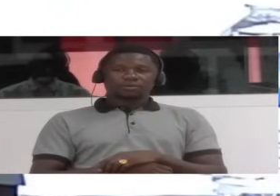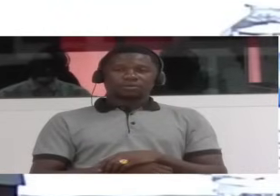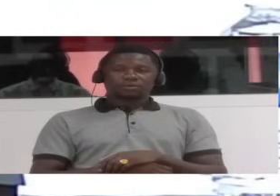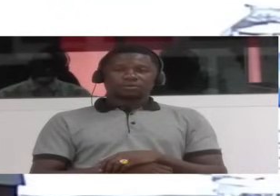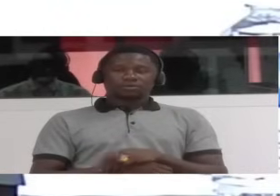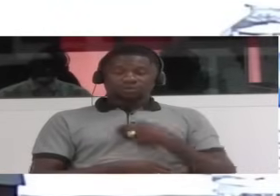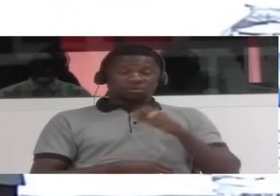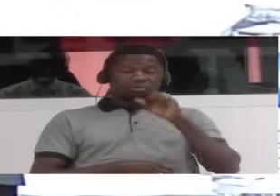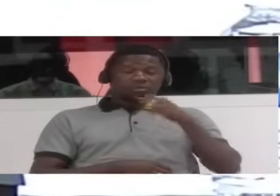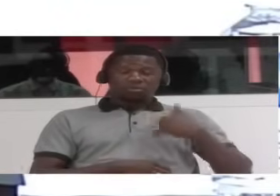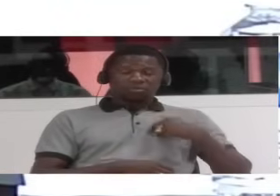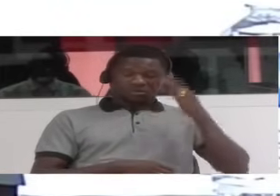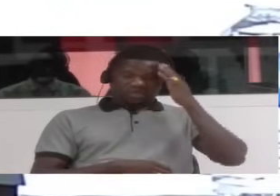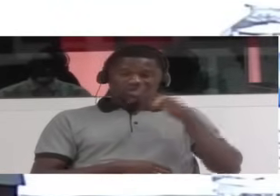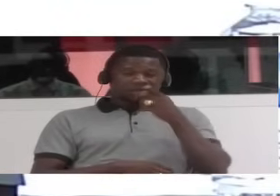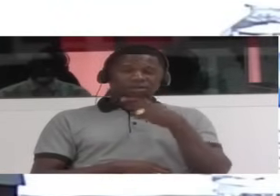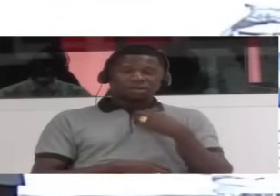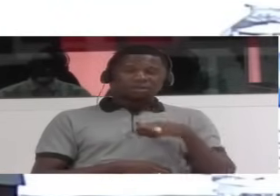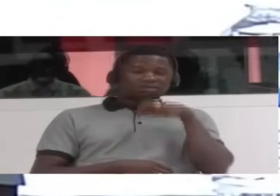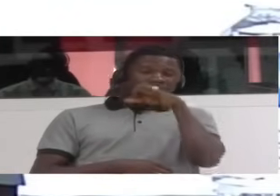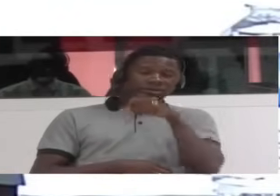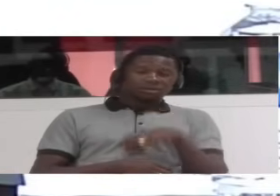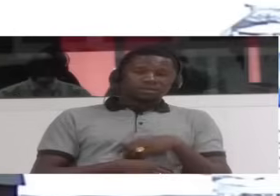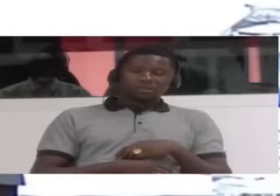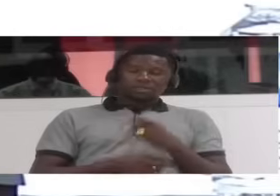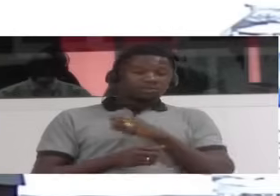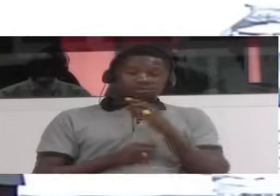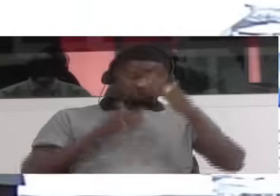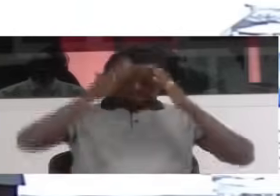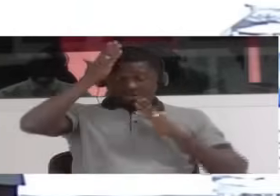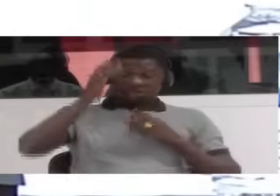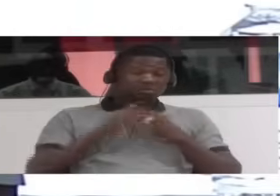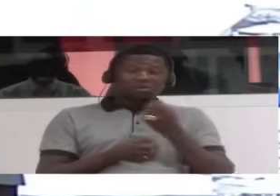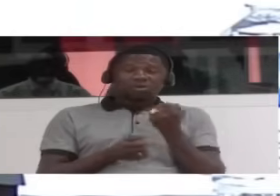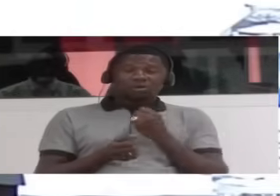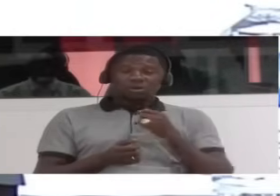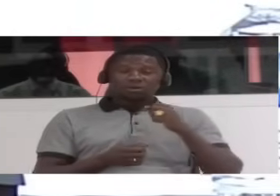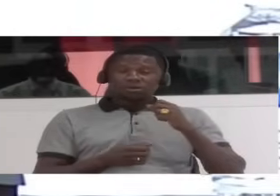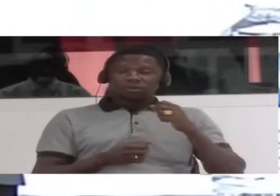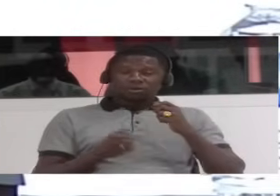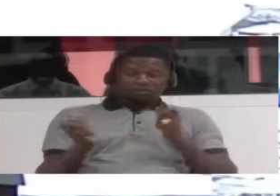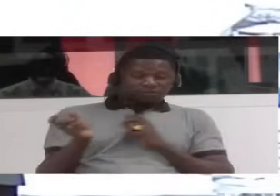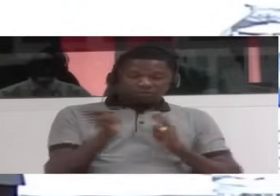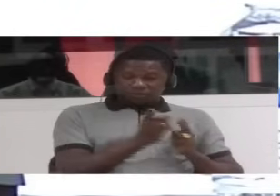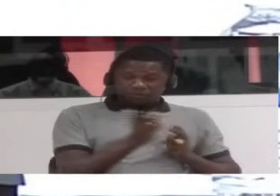a soldier, but just a mere firefighter in Italy. Well, that could be possible, I don't know.